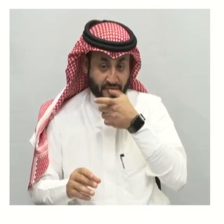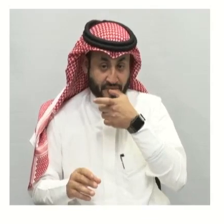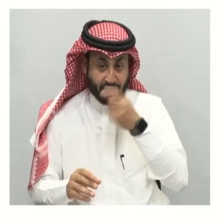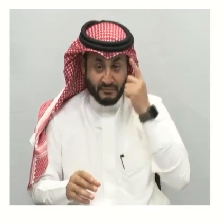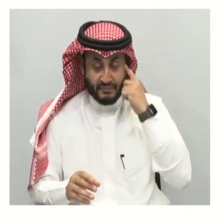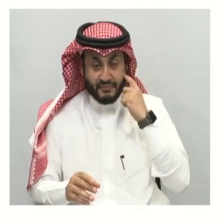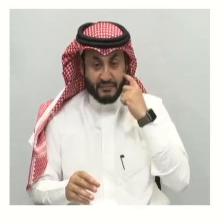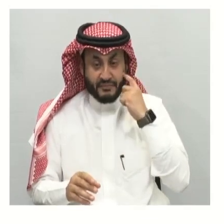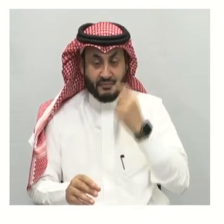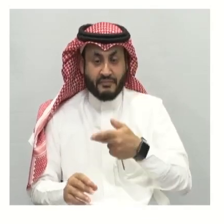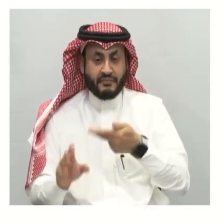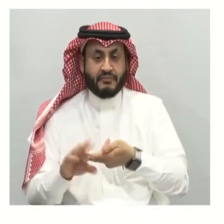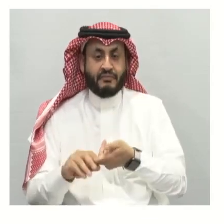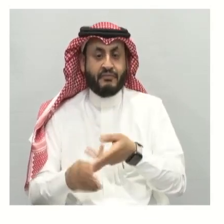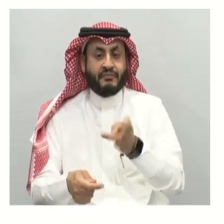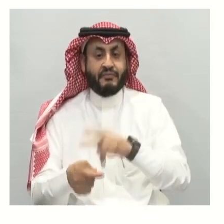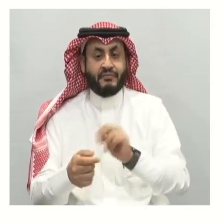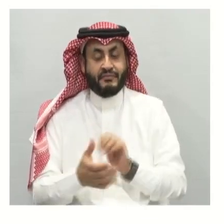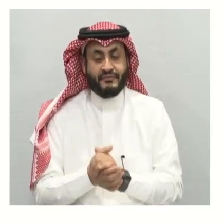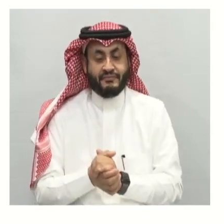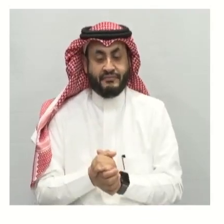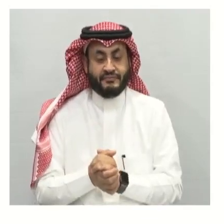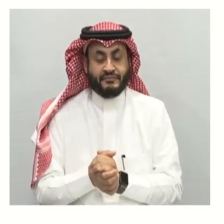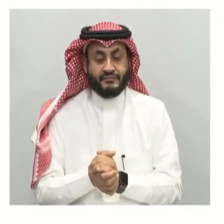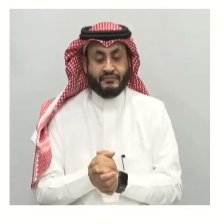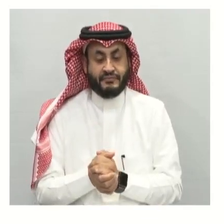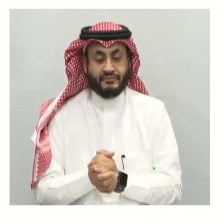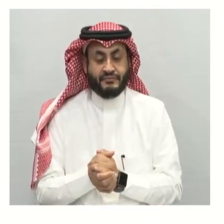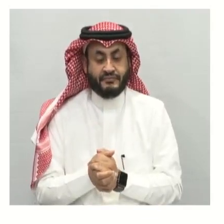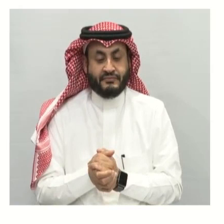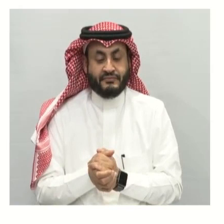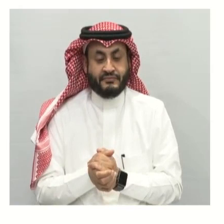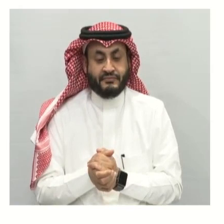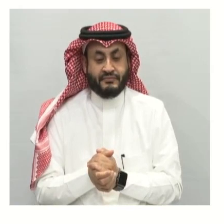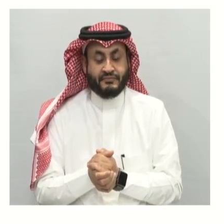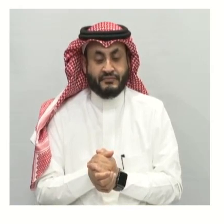Friday, Saturday, Sunday comes again.